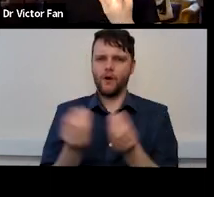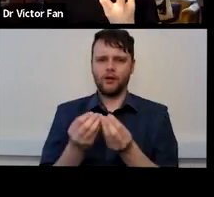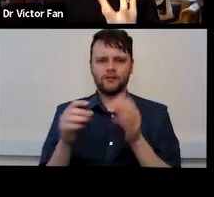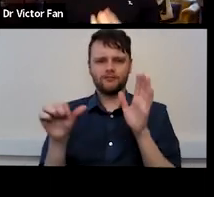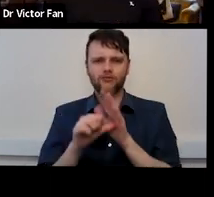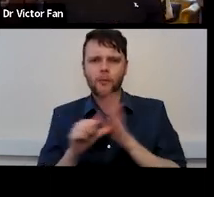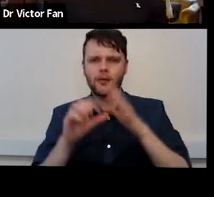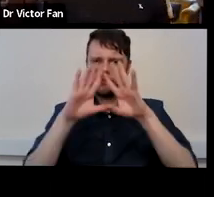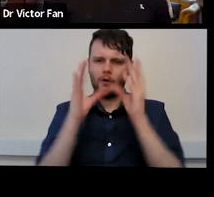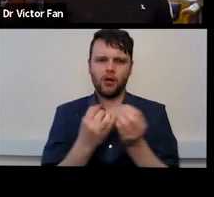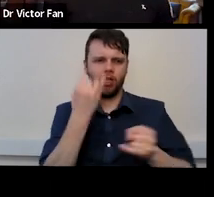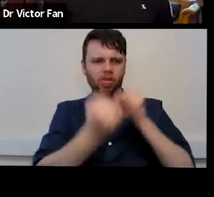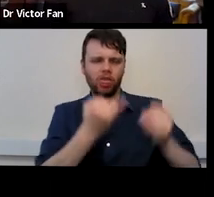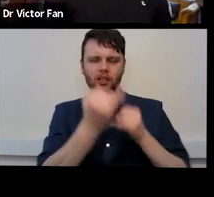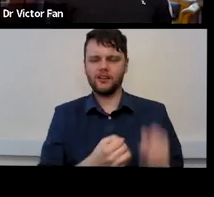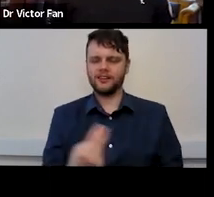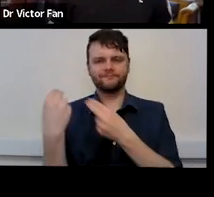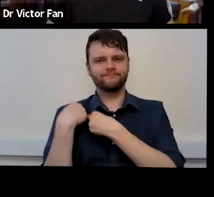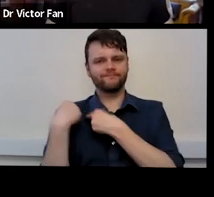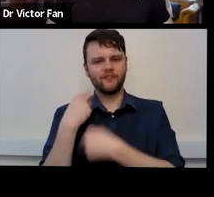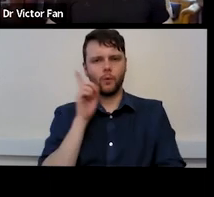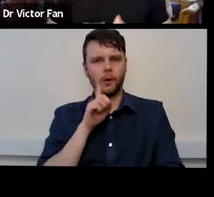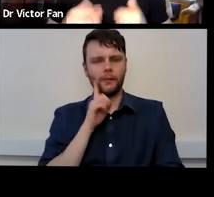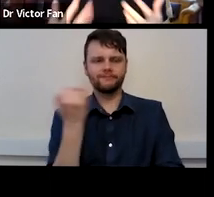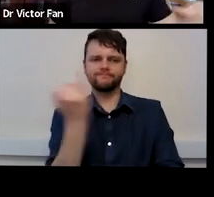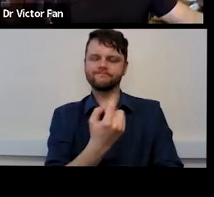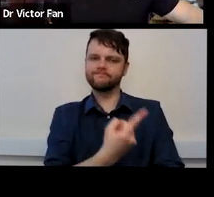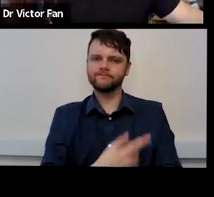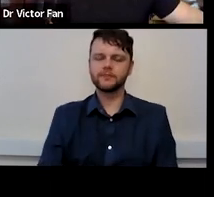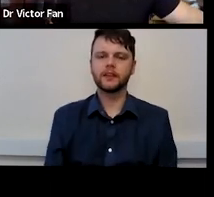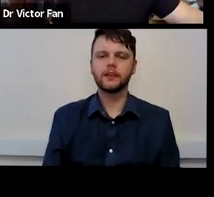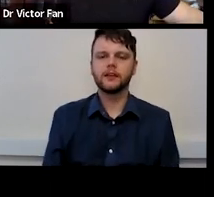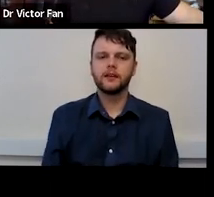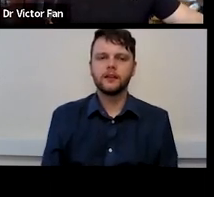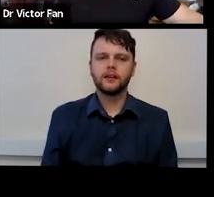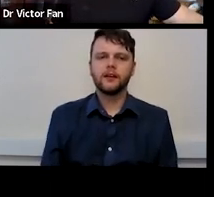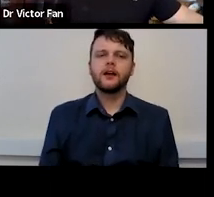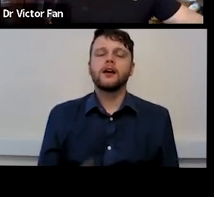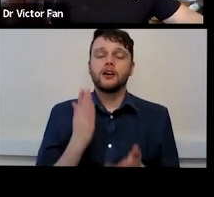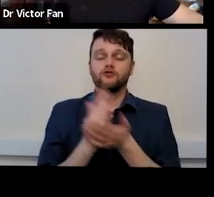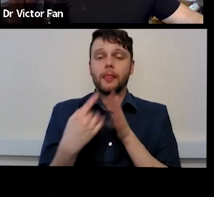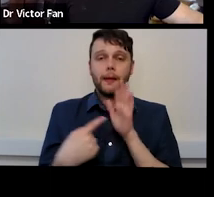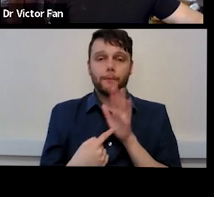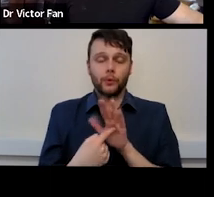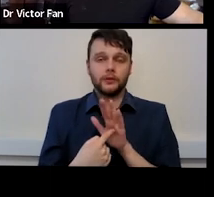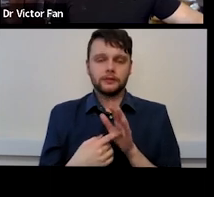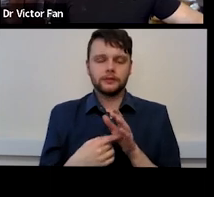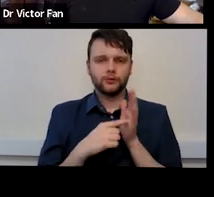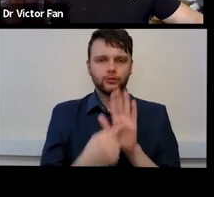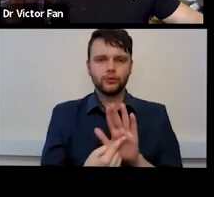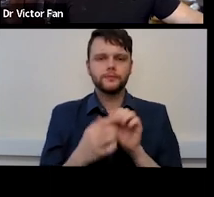as the kind of ultimate source of responsibility. And eventually, I think it's really important to emphasize that the